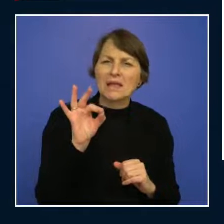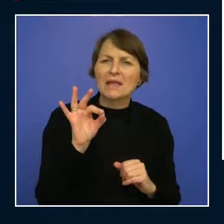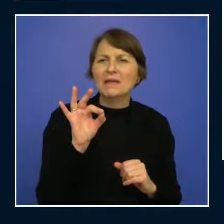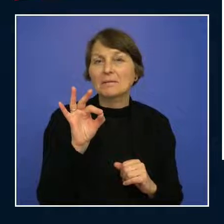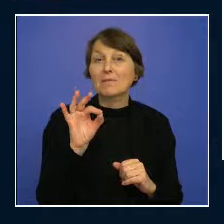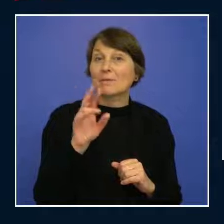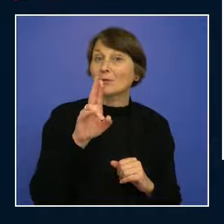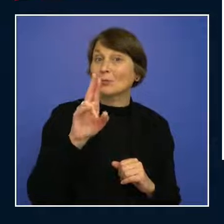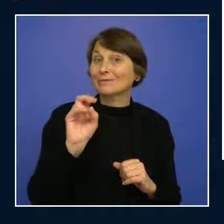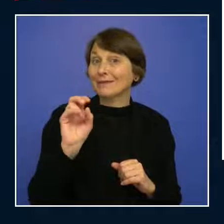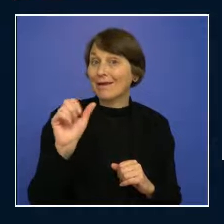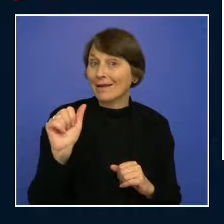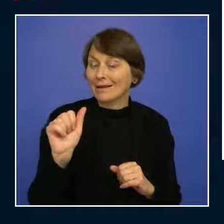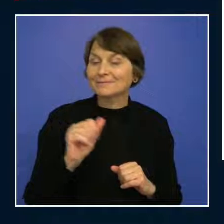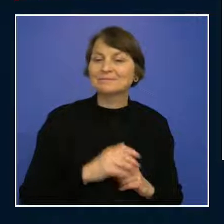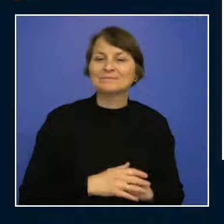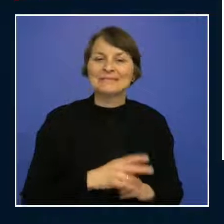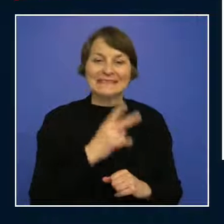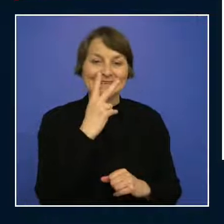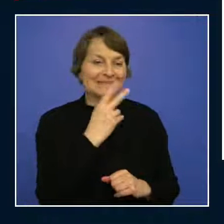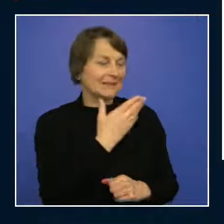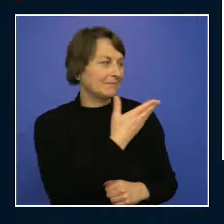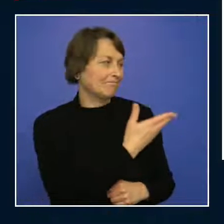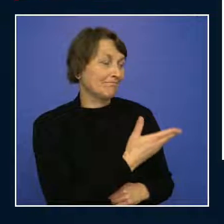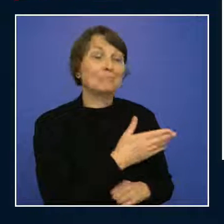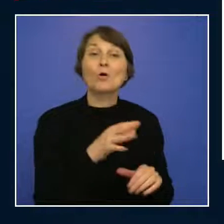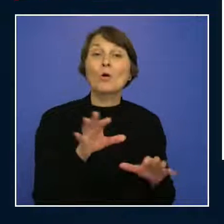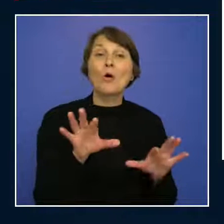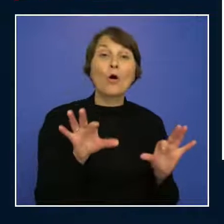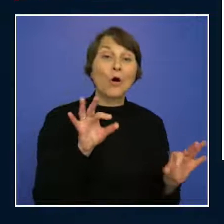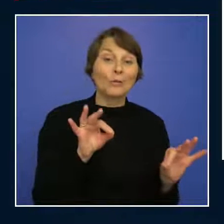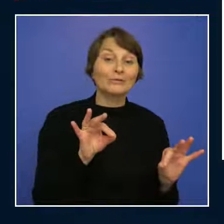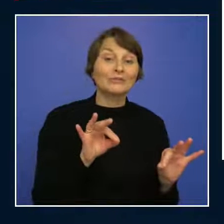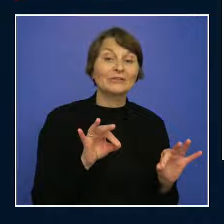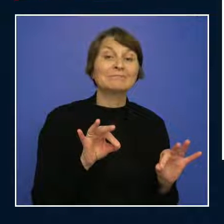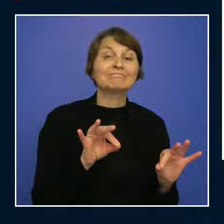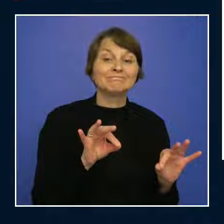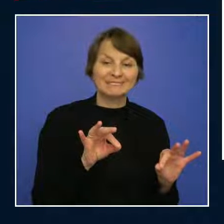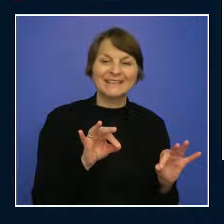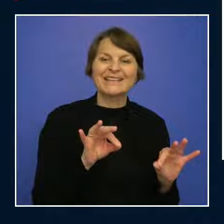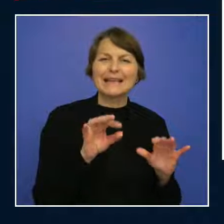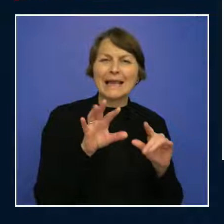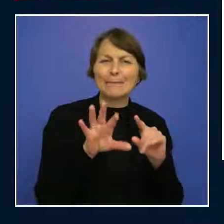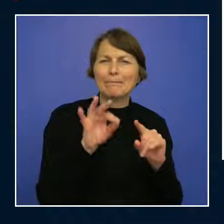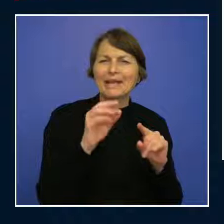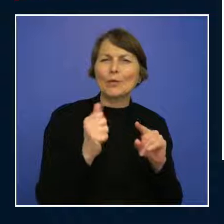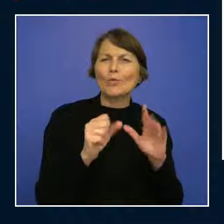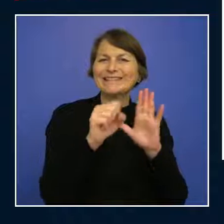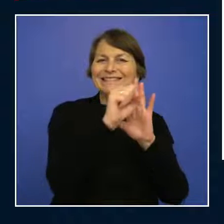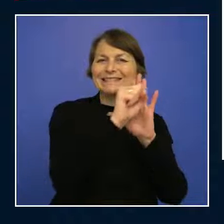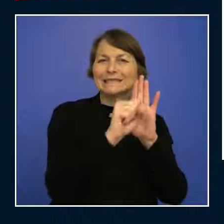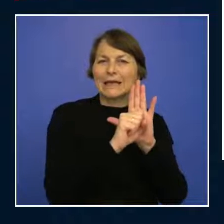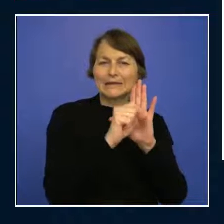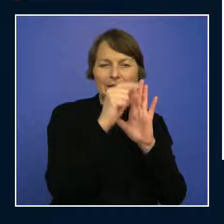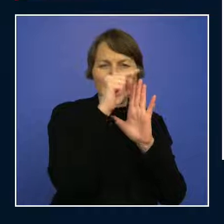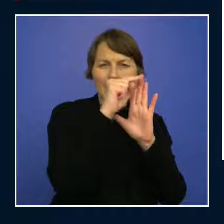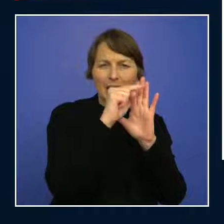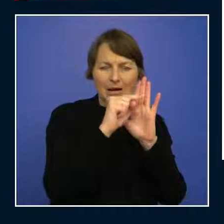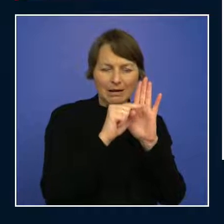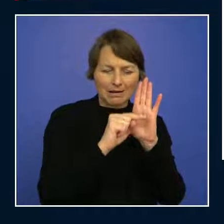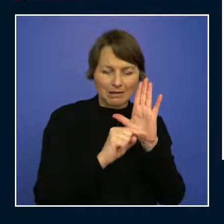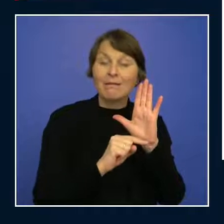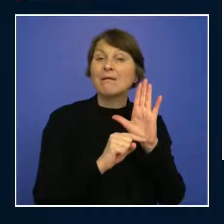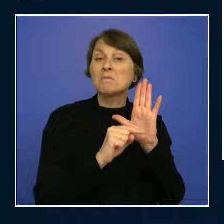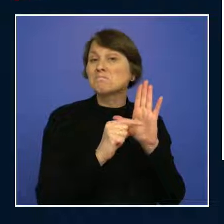States. And you see here I've actually got the option for state, and I can go down to this state and I can say all the traffic